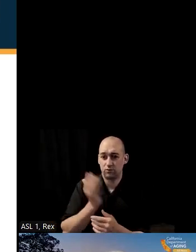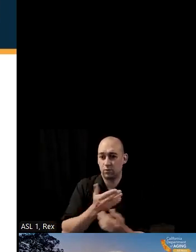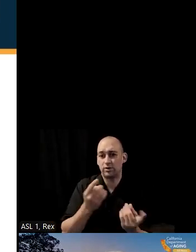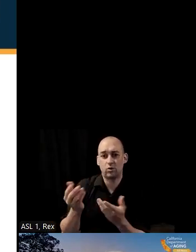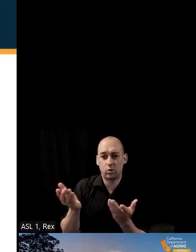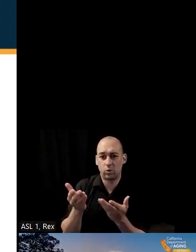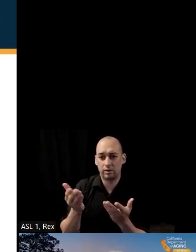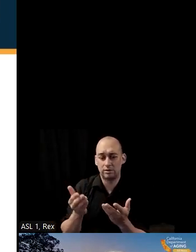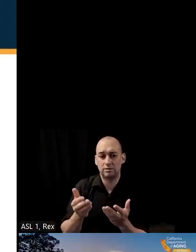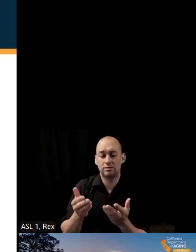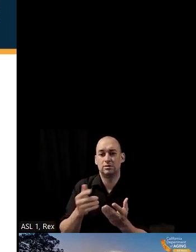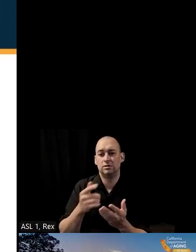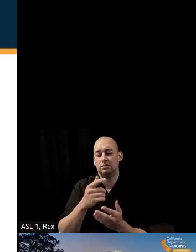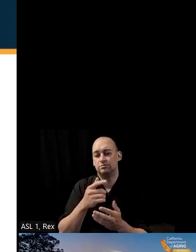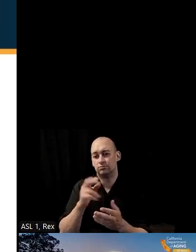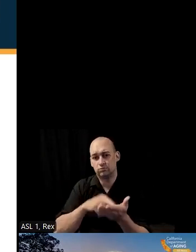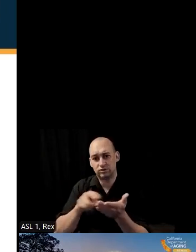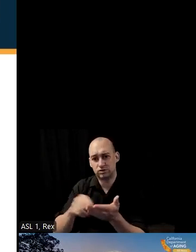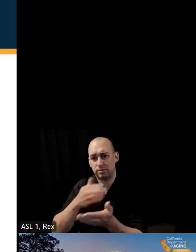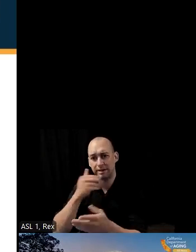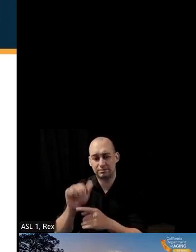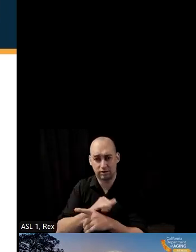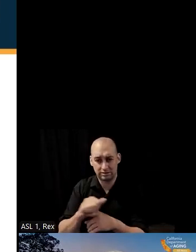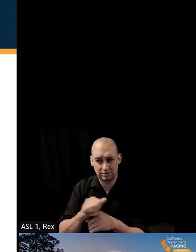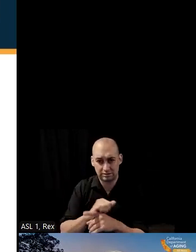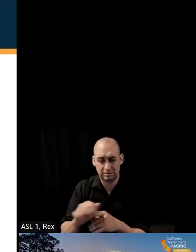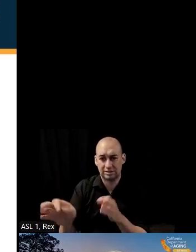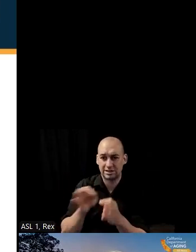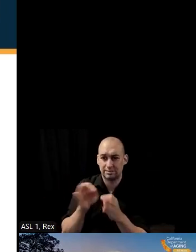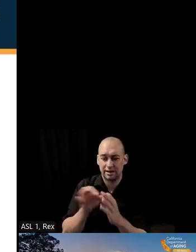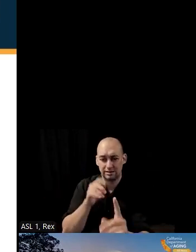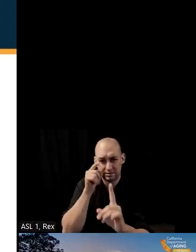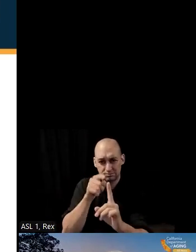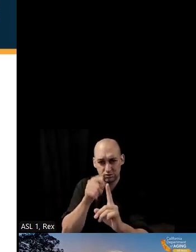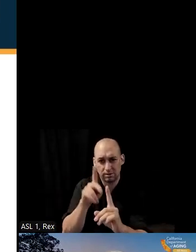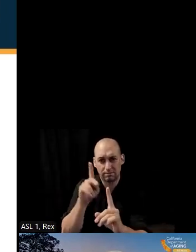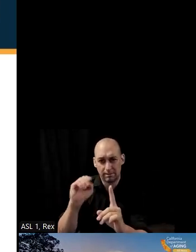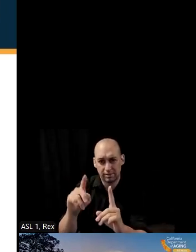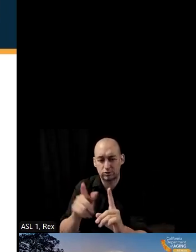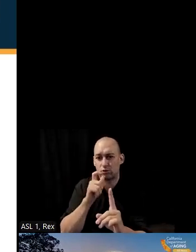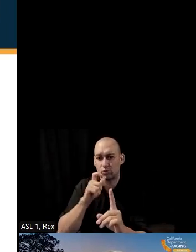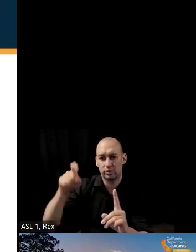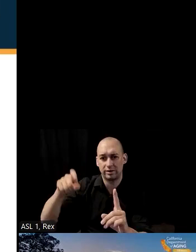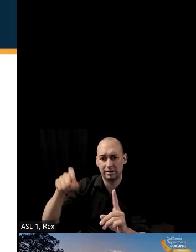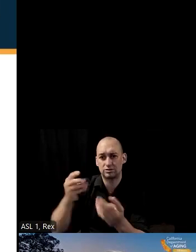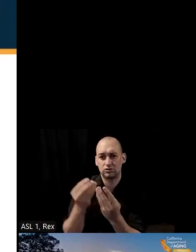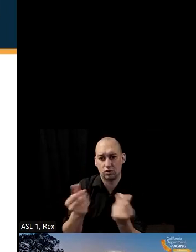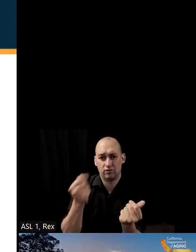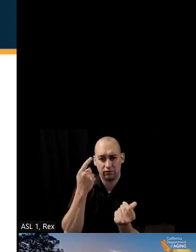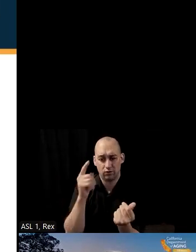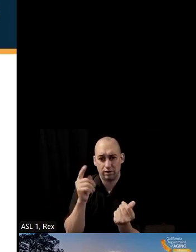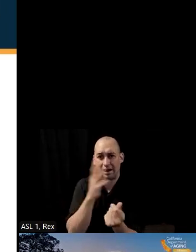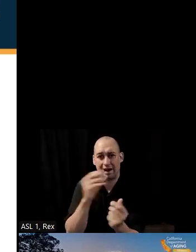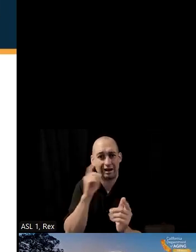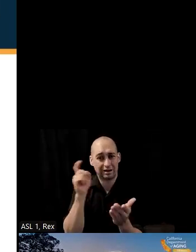to research some of the best practices, define our target population of who we need to solve for, and